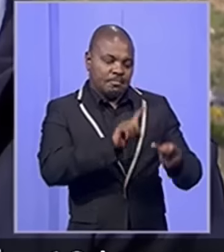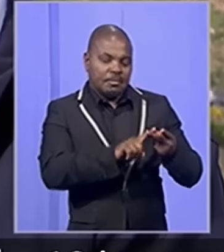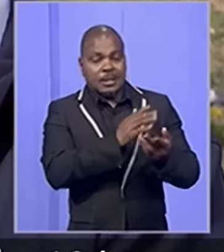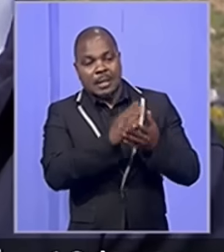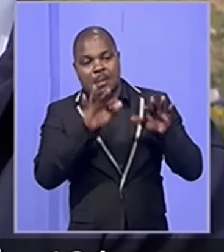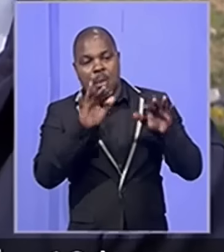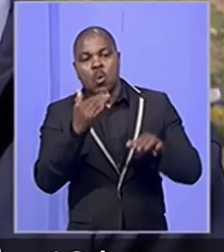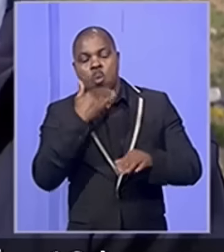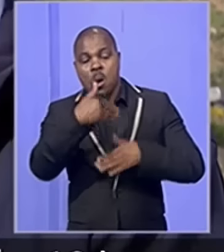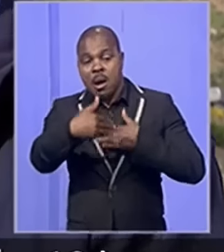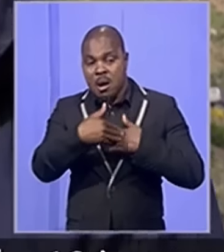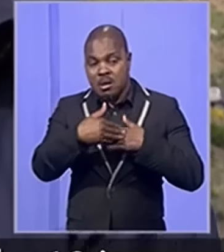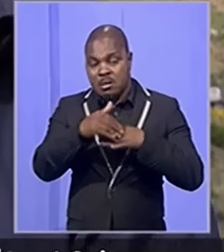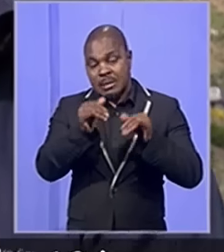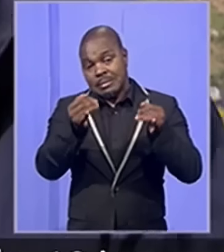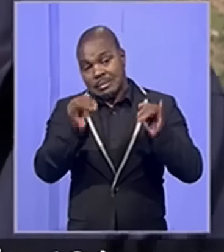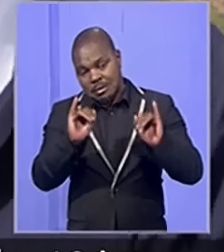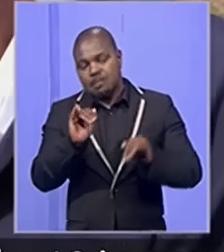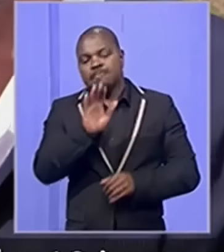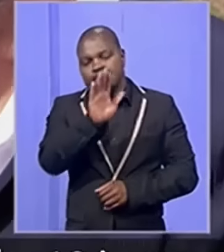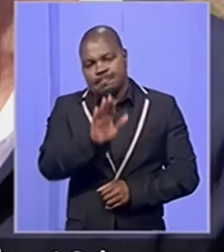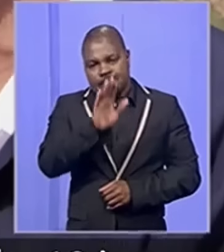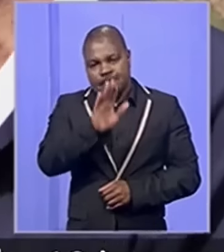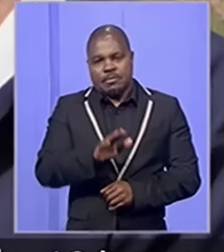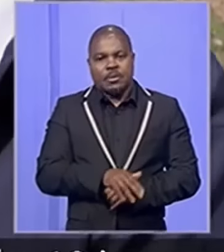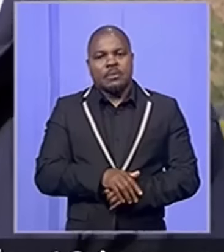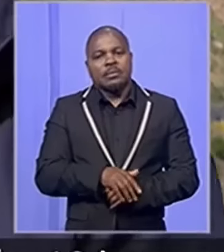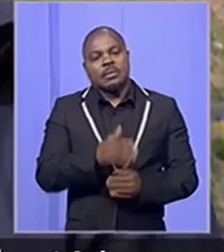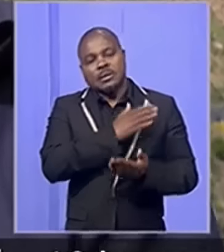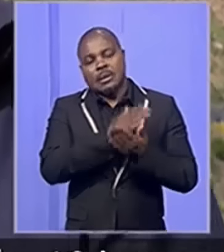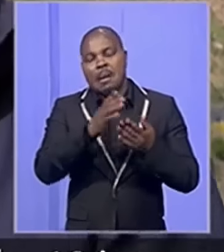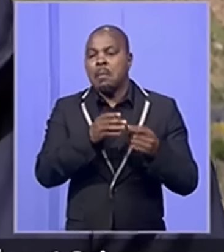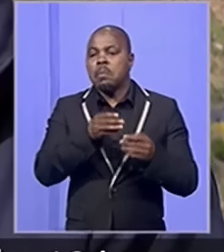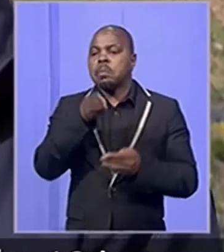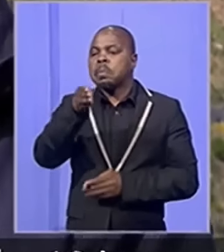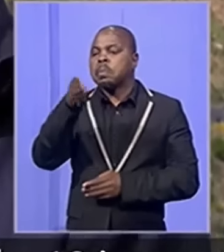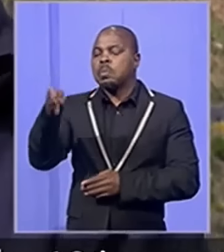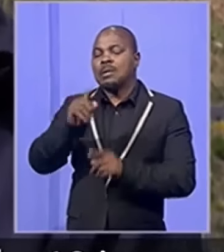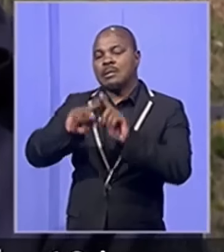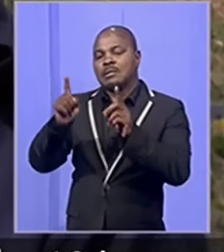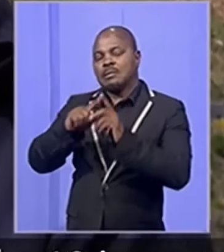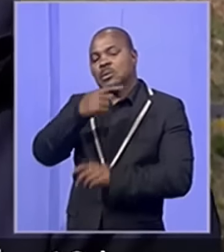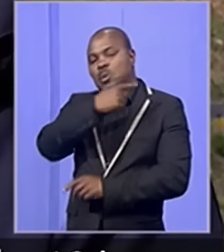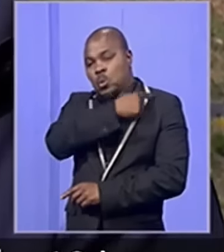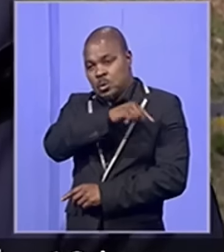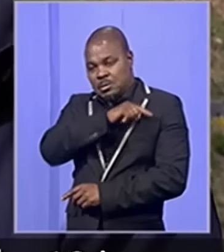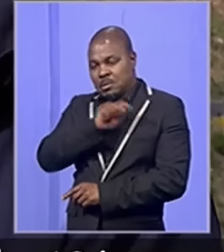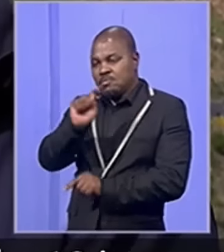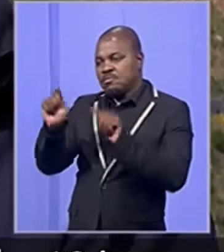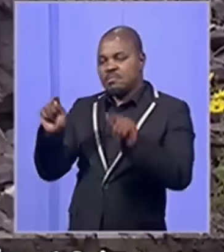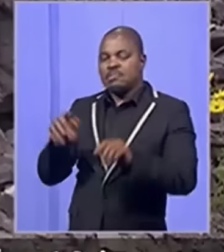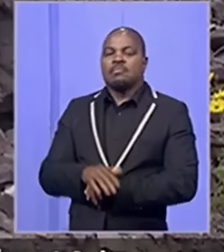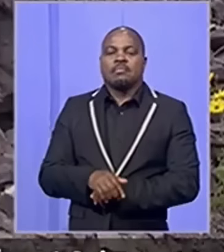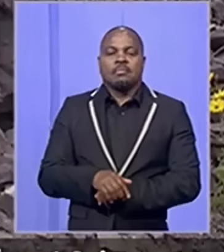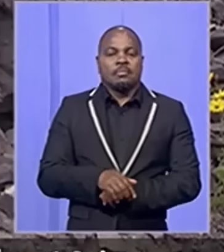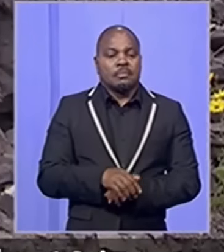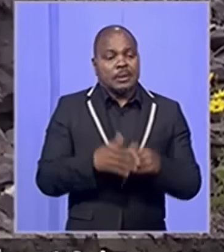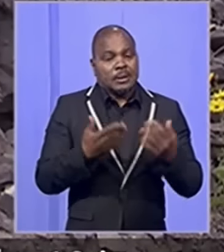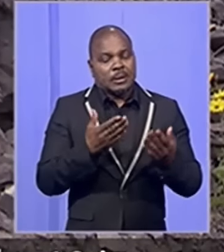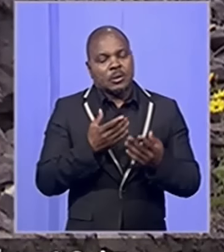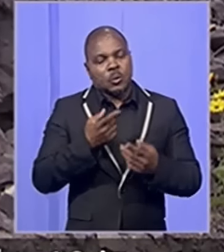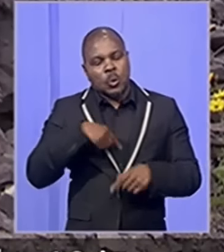who are seriously injured, and we've transported them to various hospitals, some in Vredendal, some in Tygerberg and some in Paarl, and